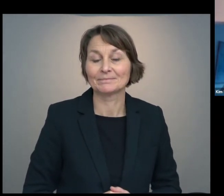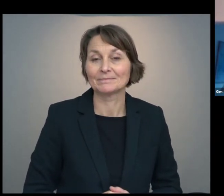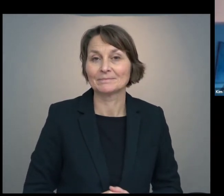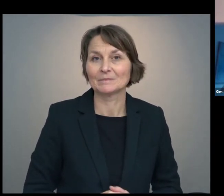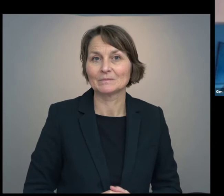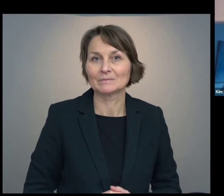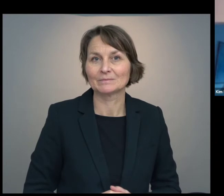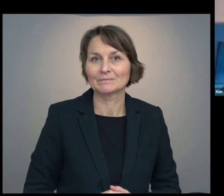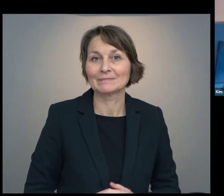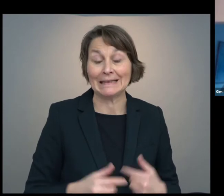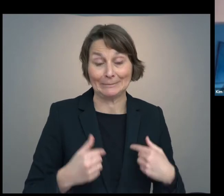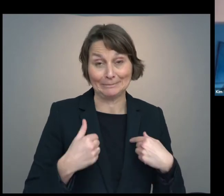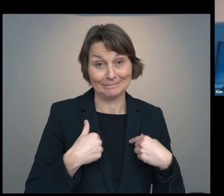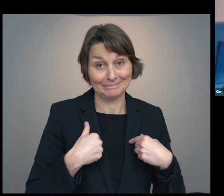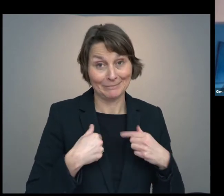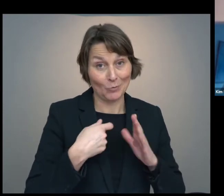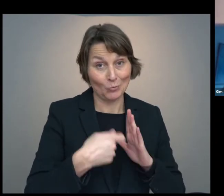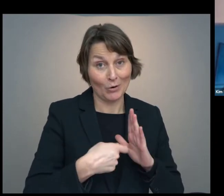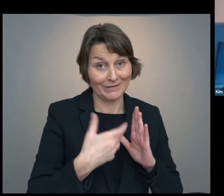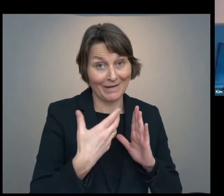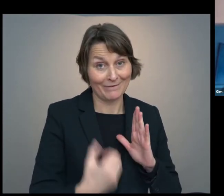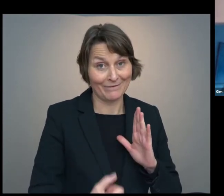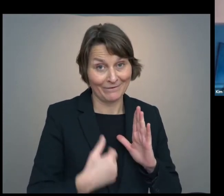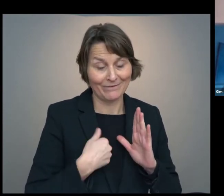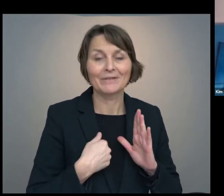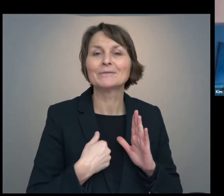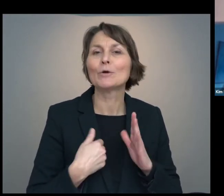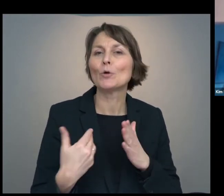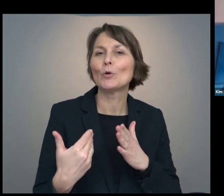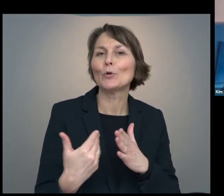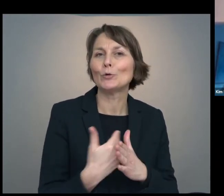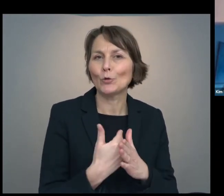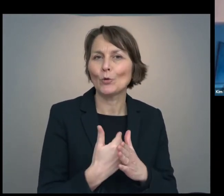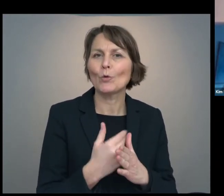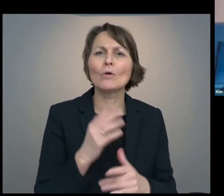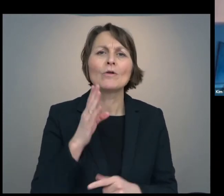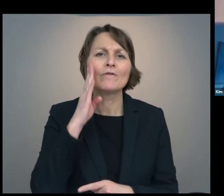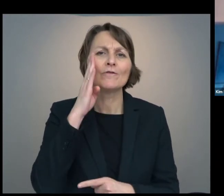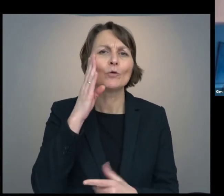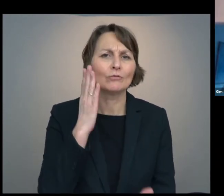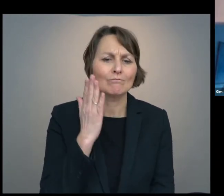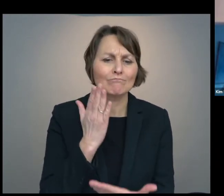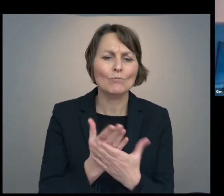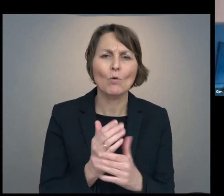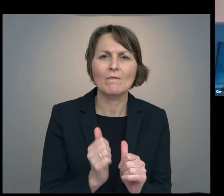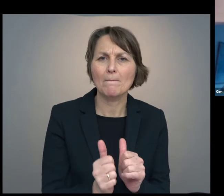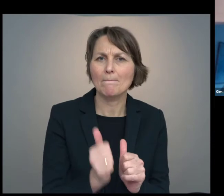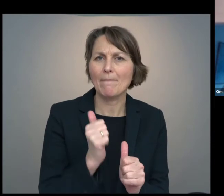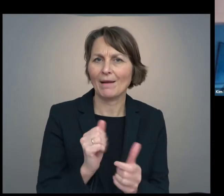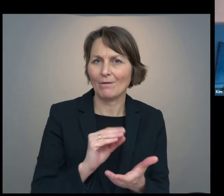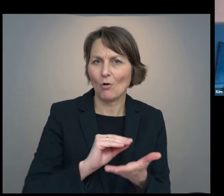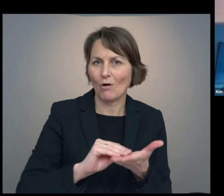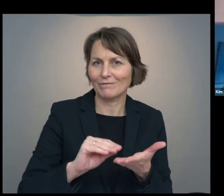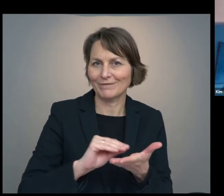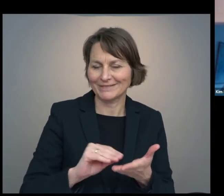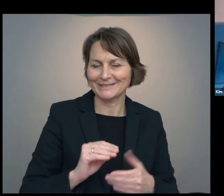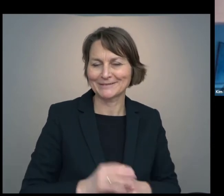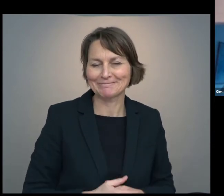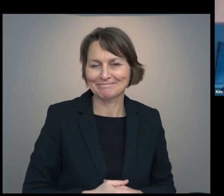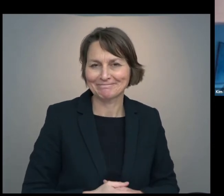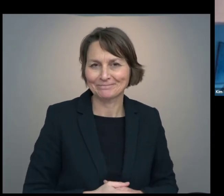And then, just to mention my own pet project, of course, is the new future-proofing of the back